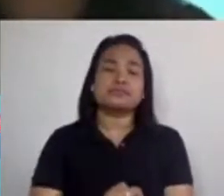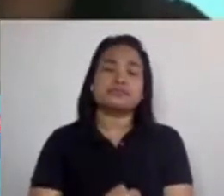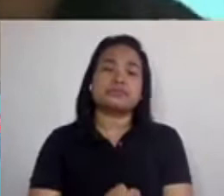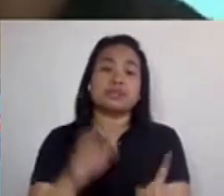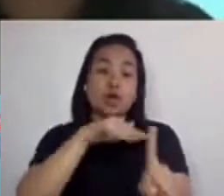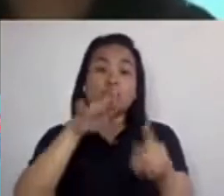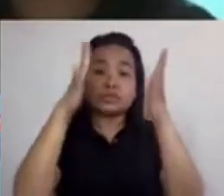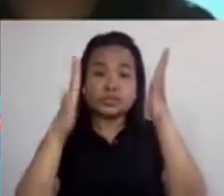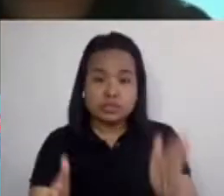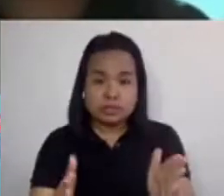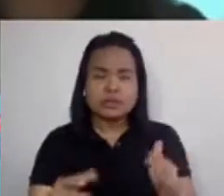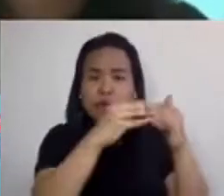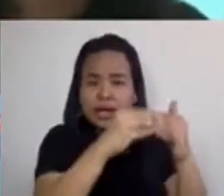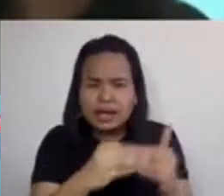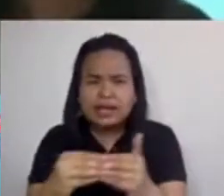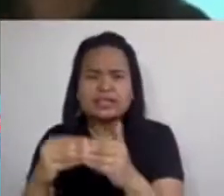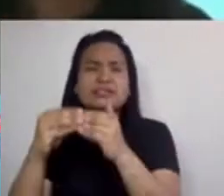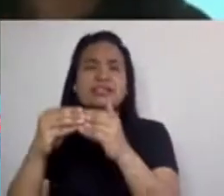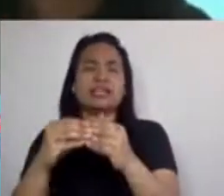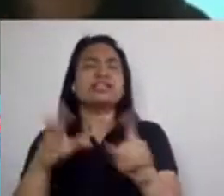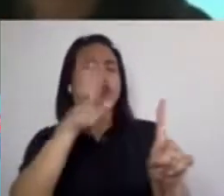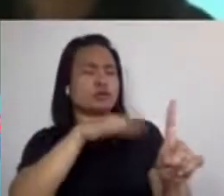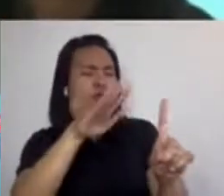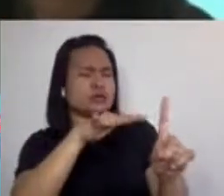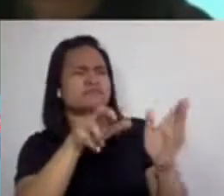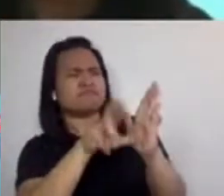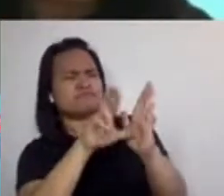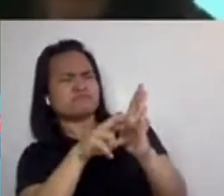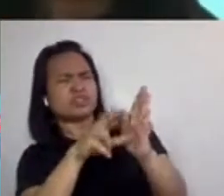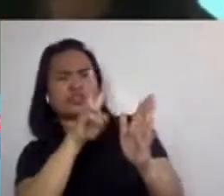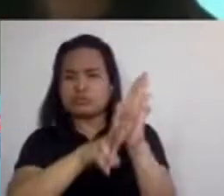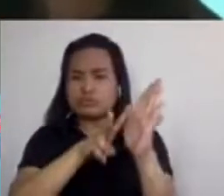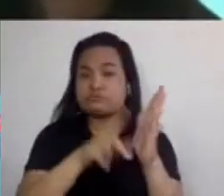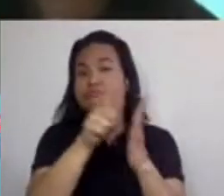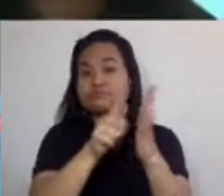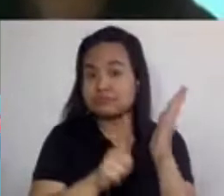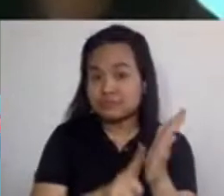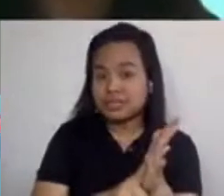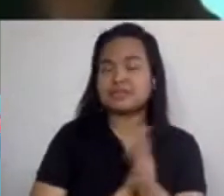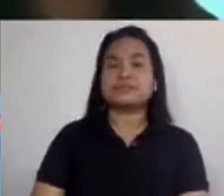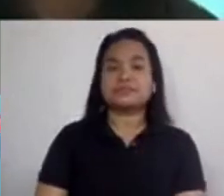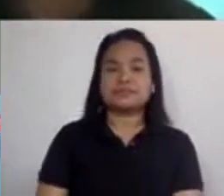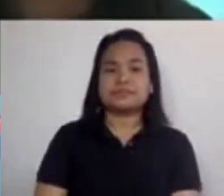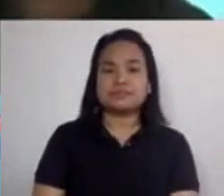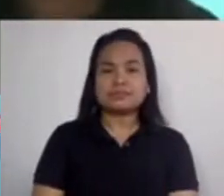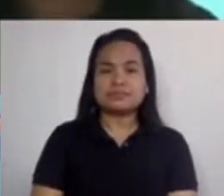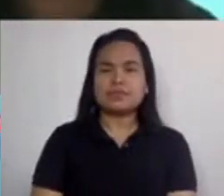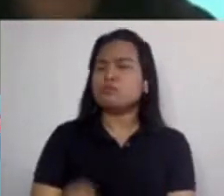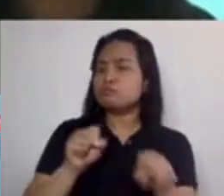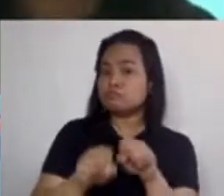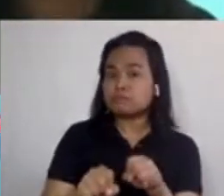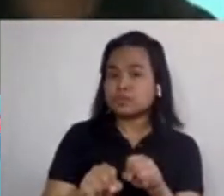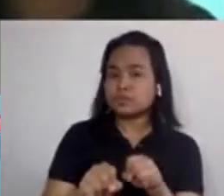classroom observation whenever they review your video or audio lessons. So in this tool, you